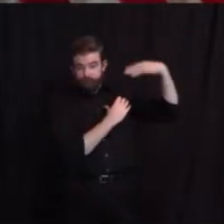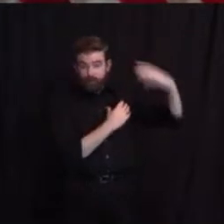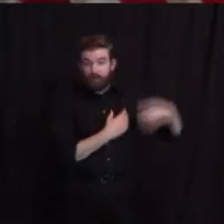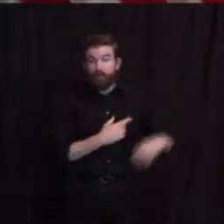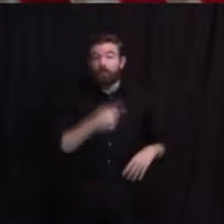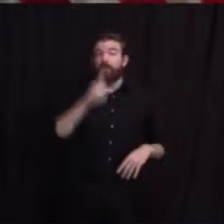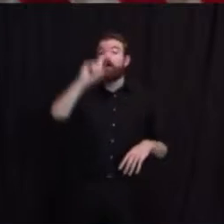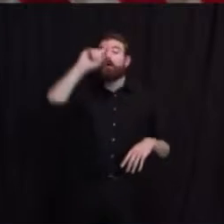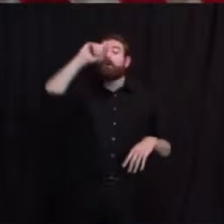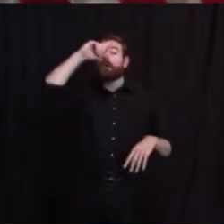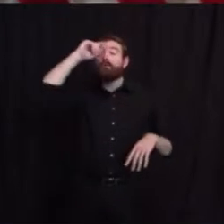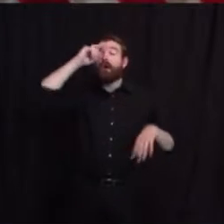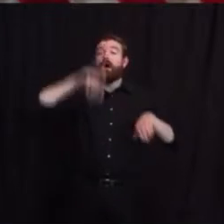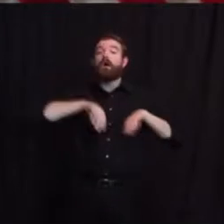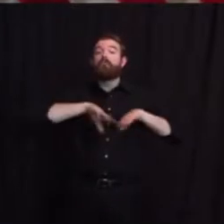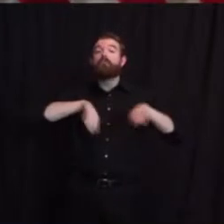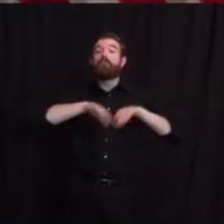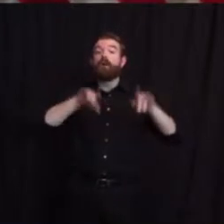Yeah.